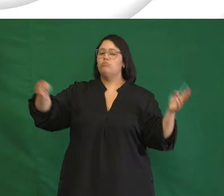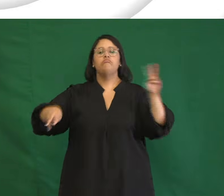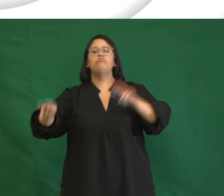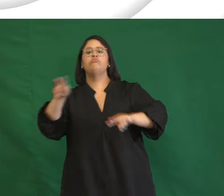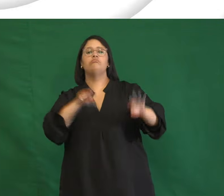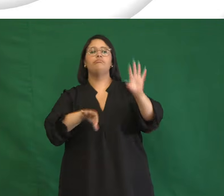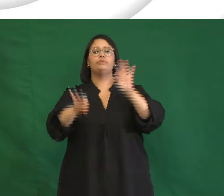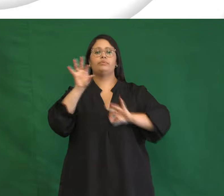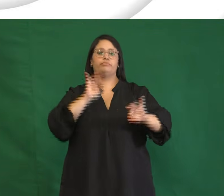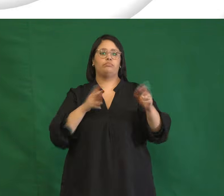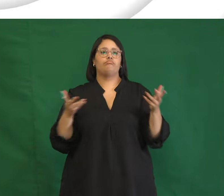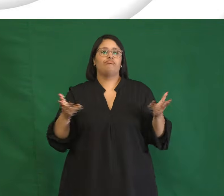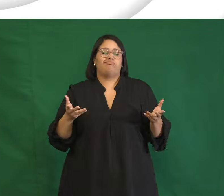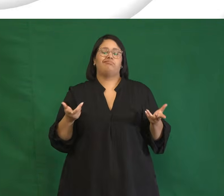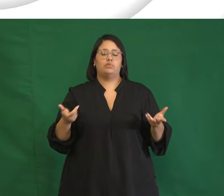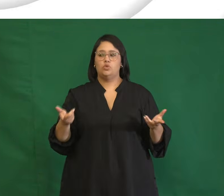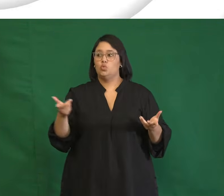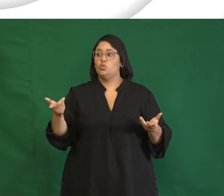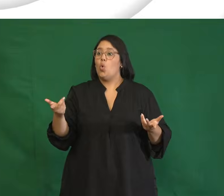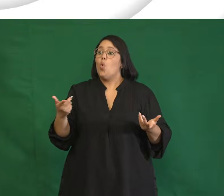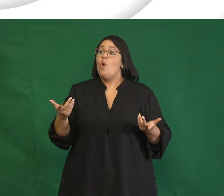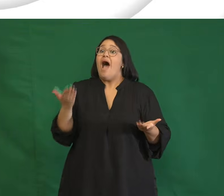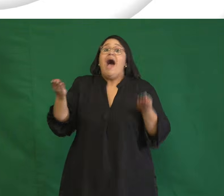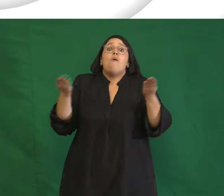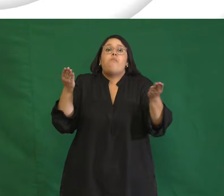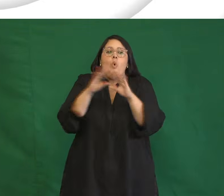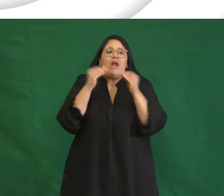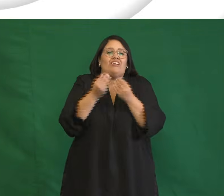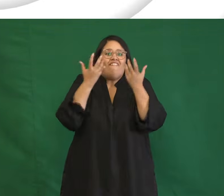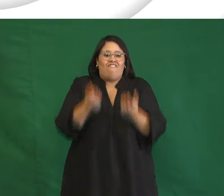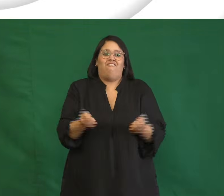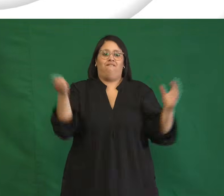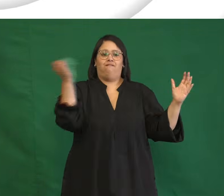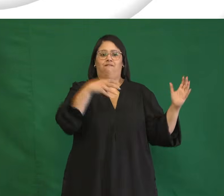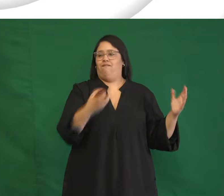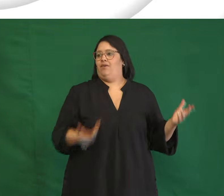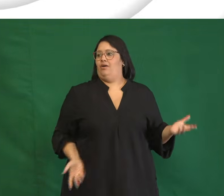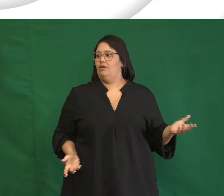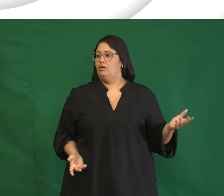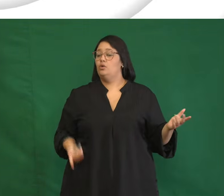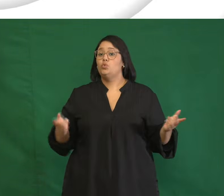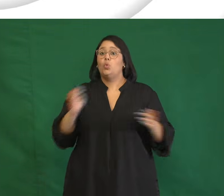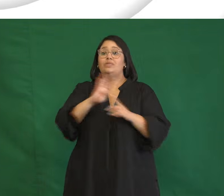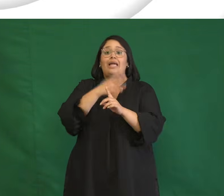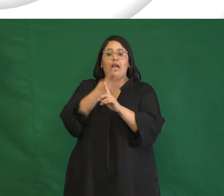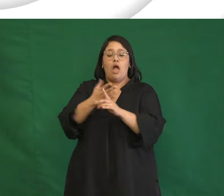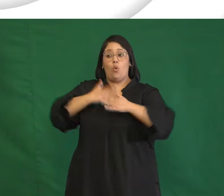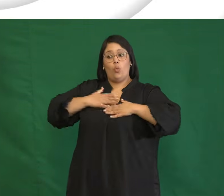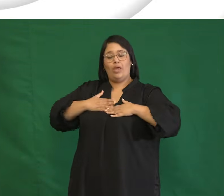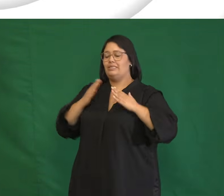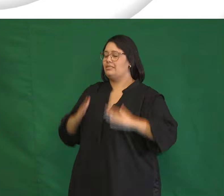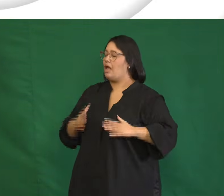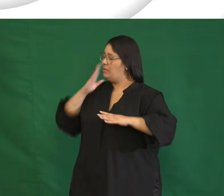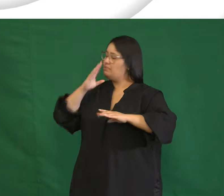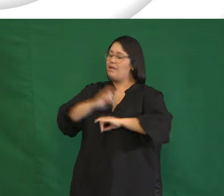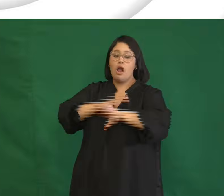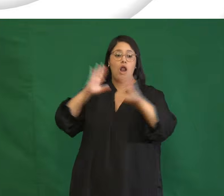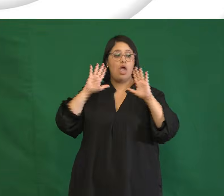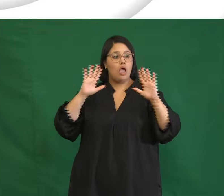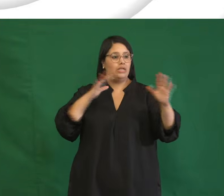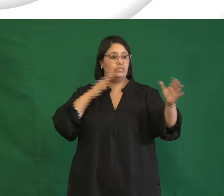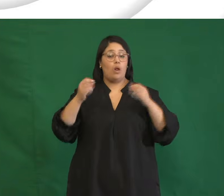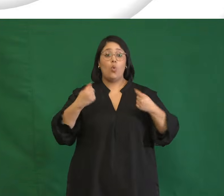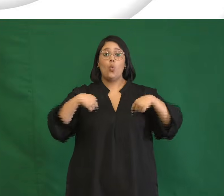ways that can be achieved with the existing organizations. So from SADiLaR's side, also just to clarify, we're really that infrastructure